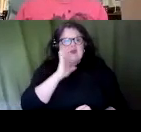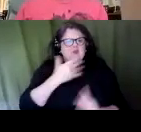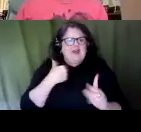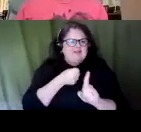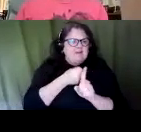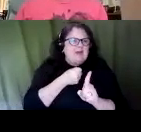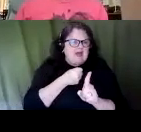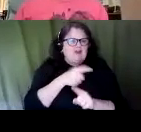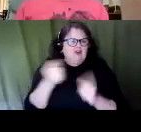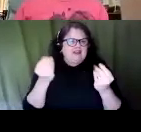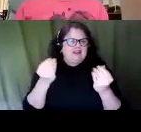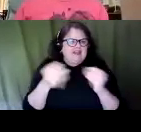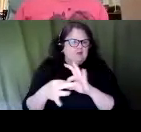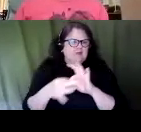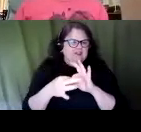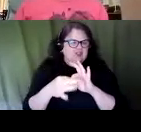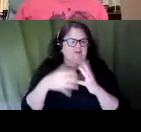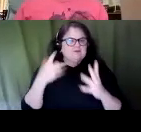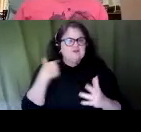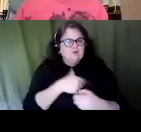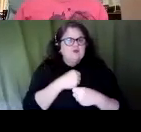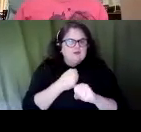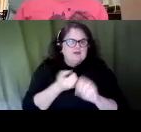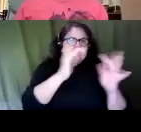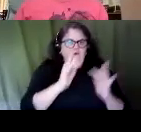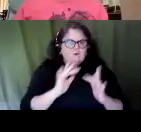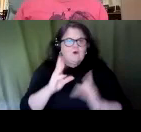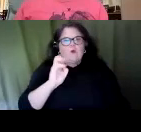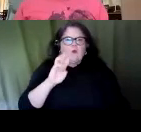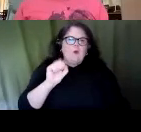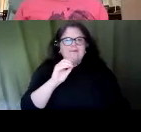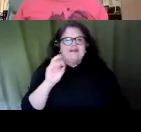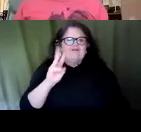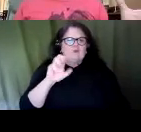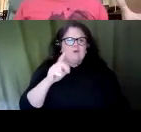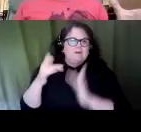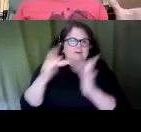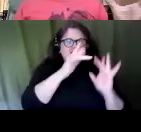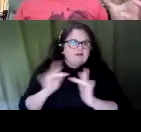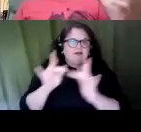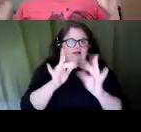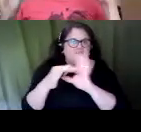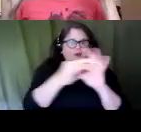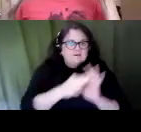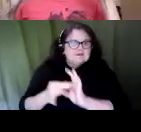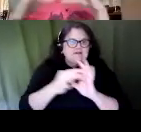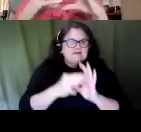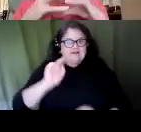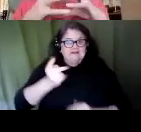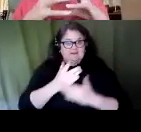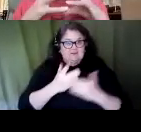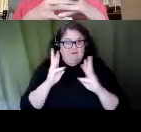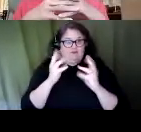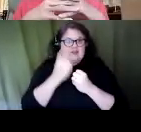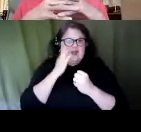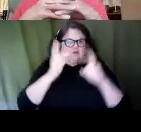relations. So we're creating webs of webs. And yeah, the second part of the workshop is going to really look in at the